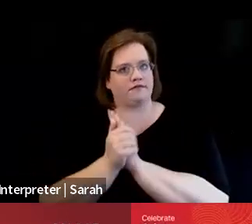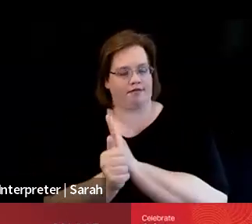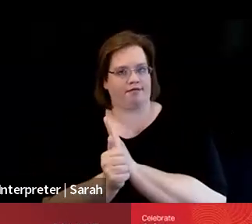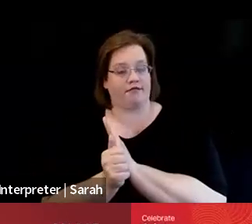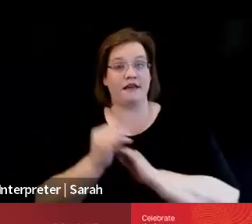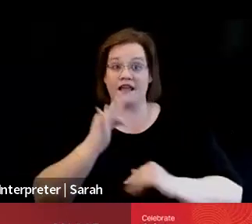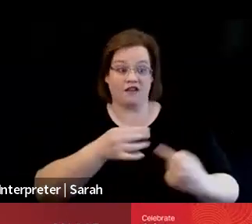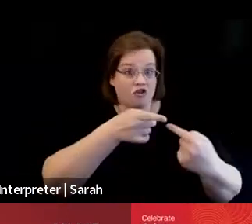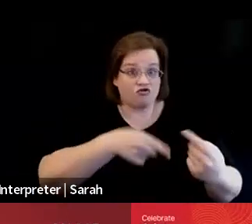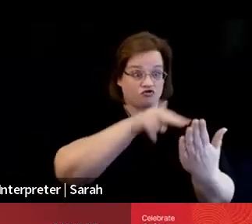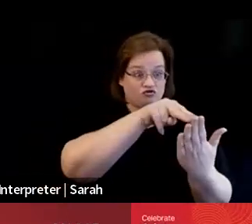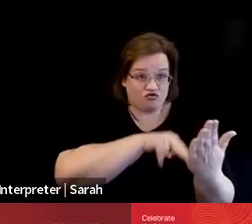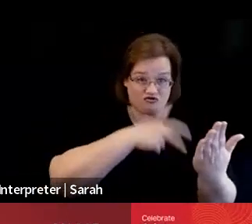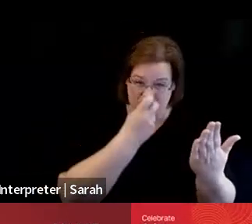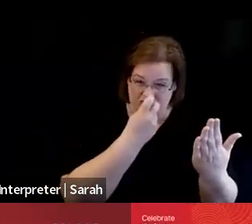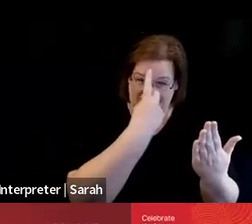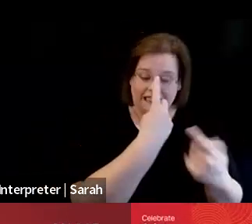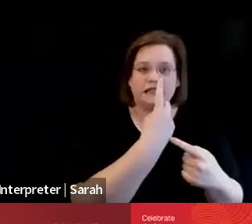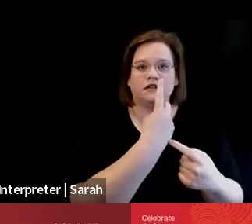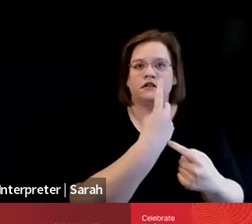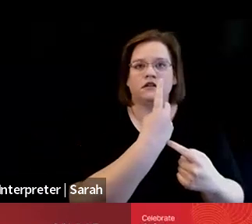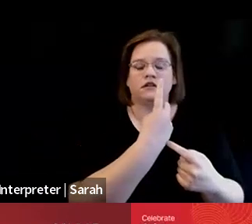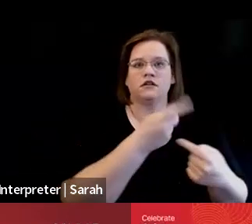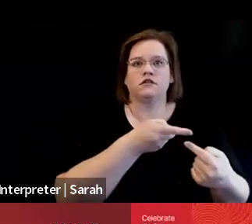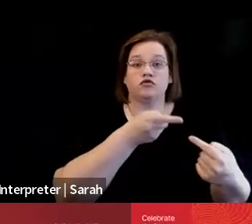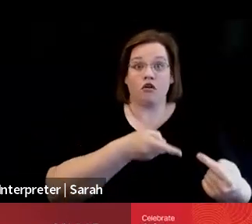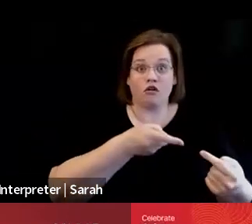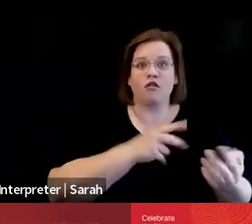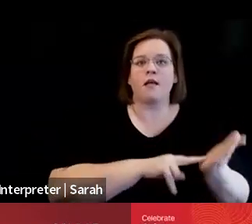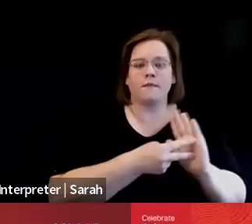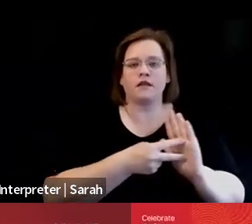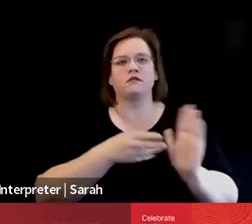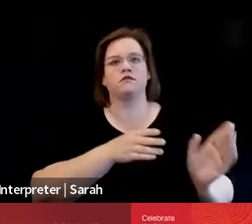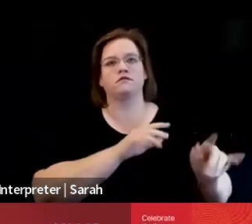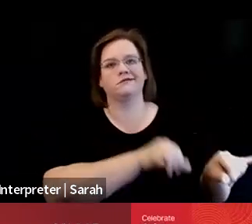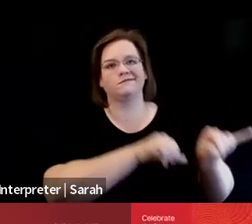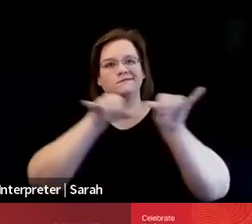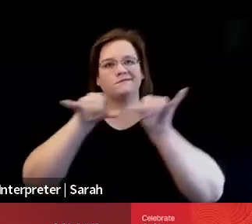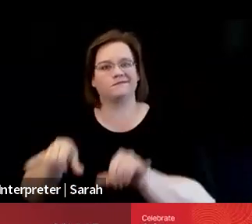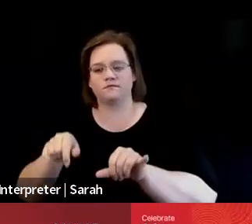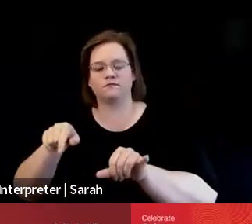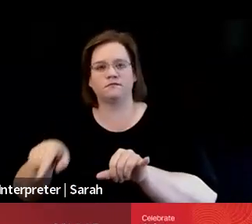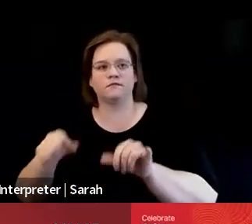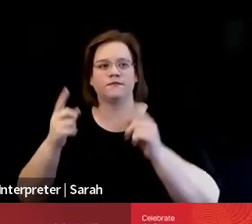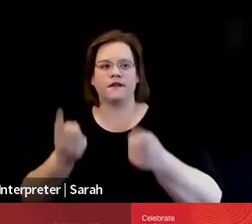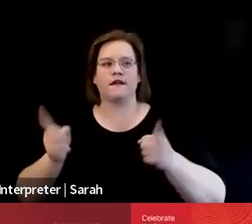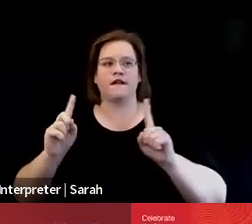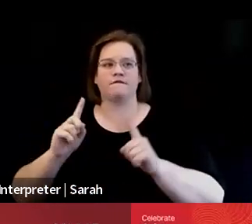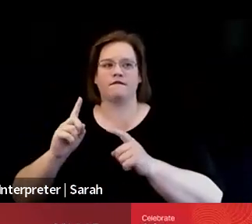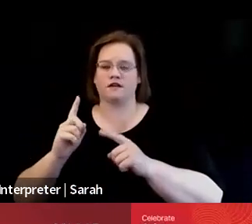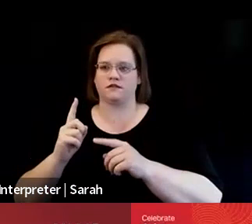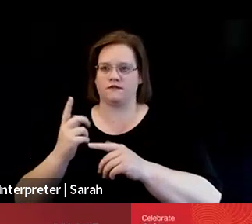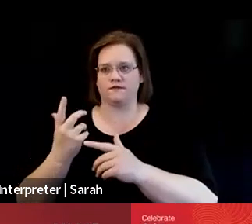literacy skills, those functional literacy skills, that's going to spill over into your ability to be an effective consumer of